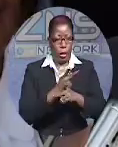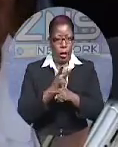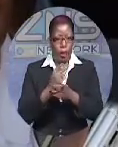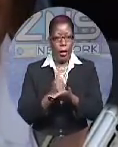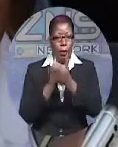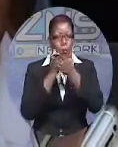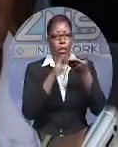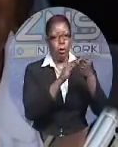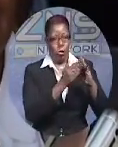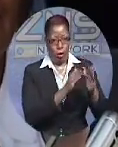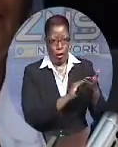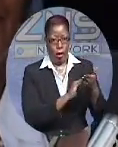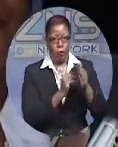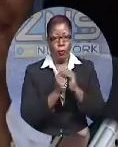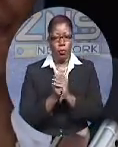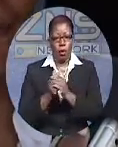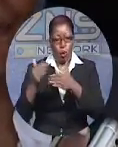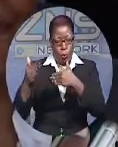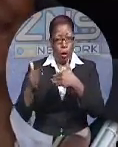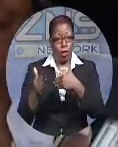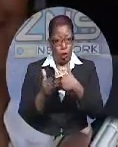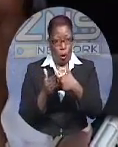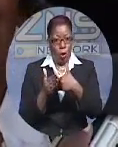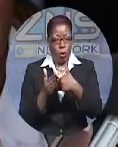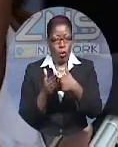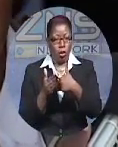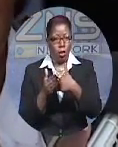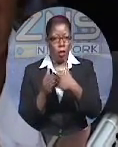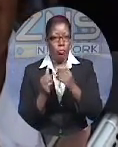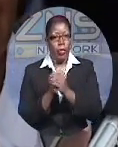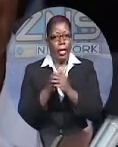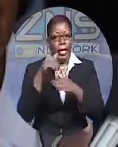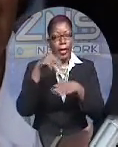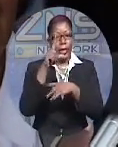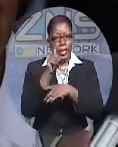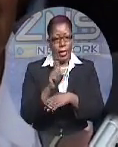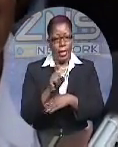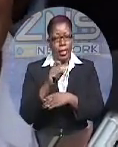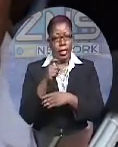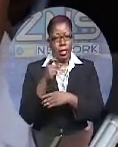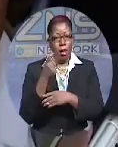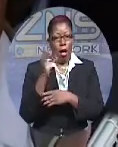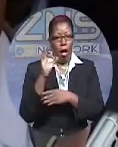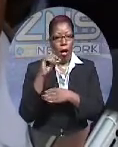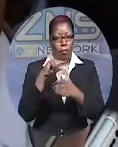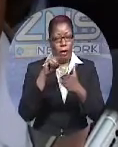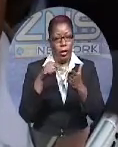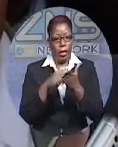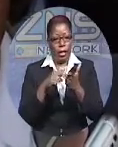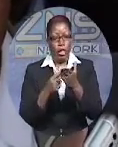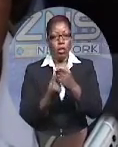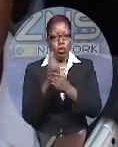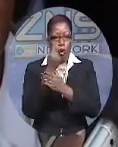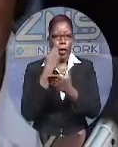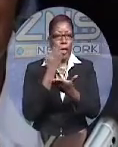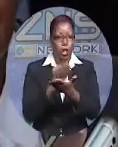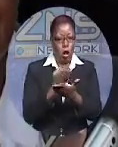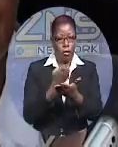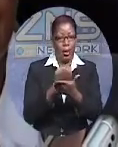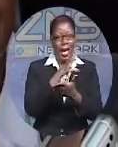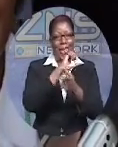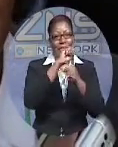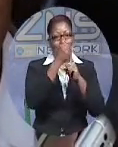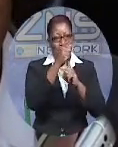community. We're very close by, and the needs of this growing economy and growing society are